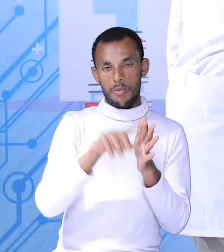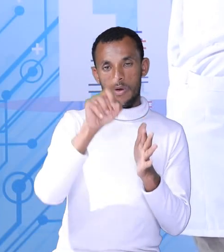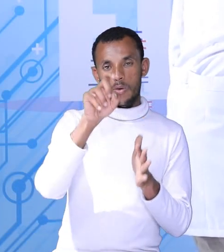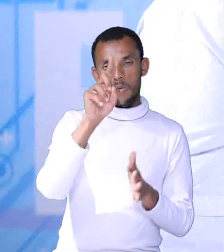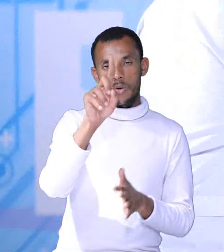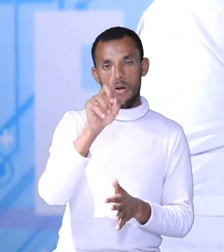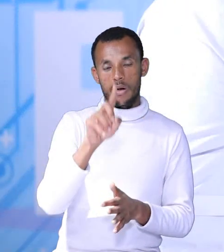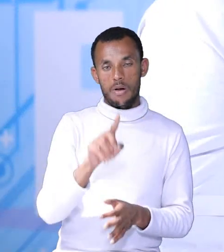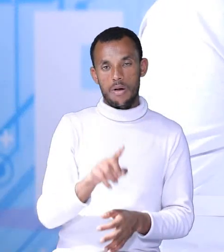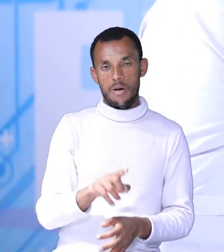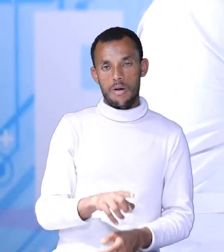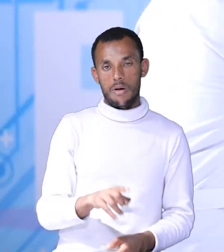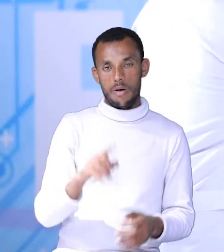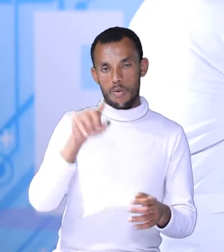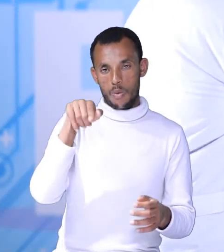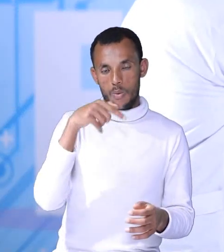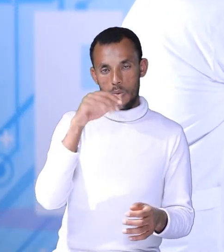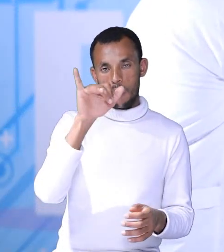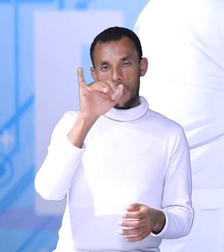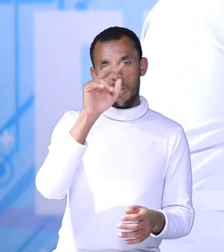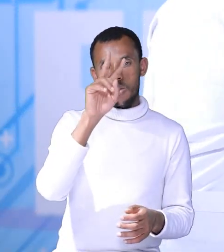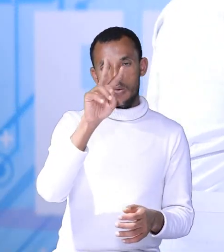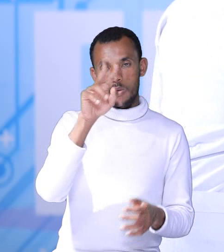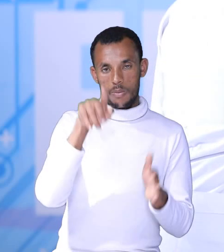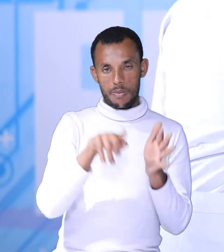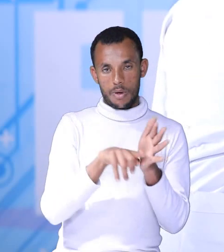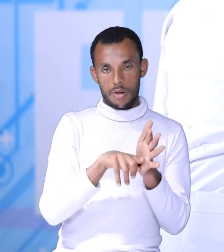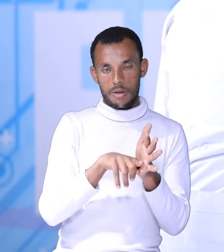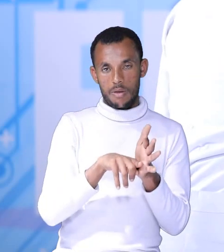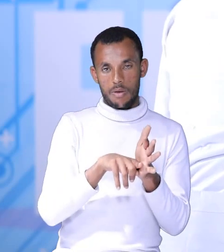x1, comma, y2 minus